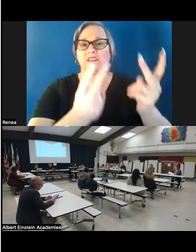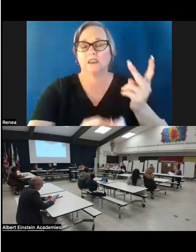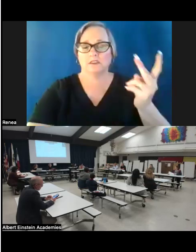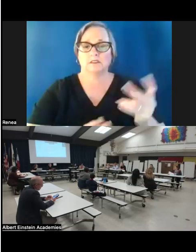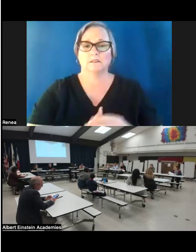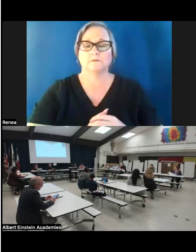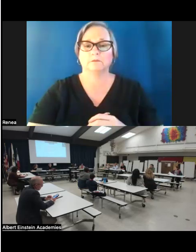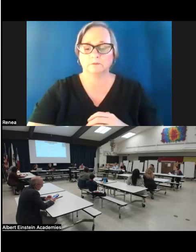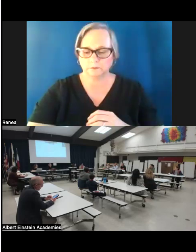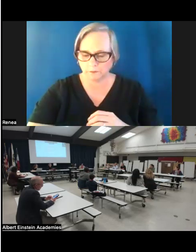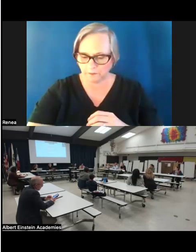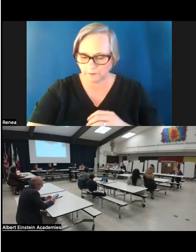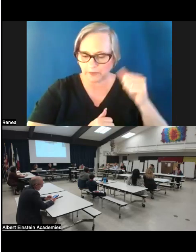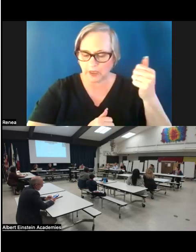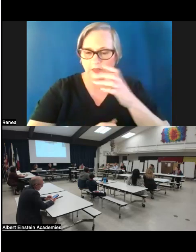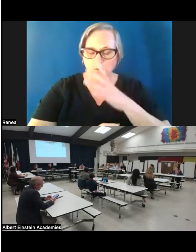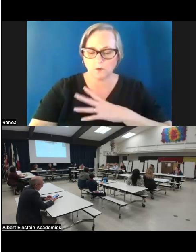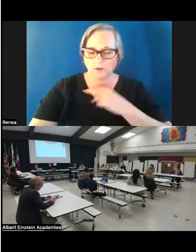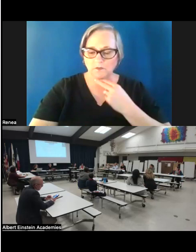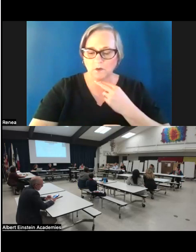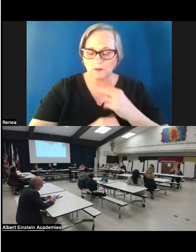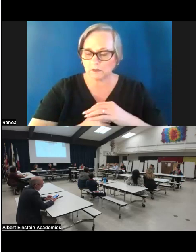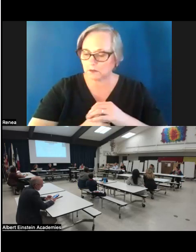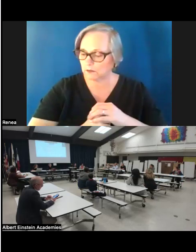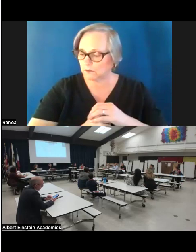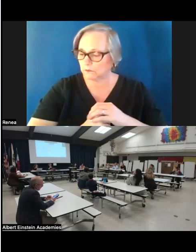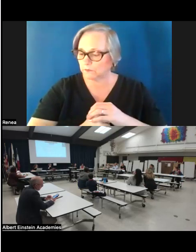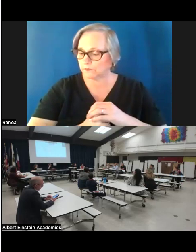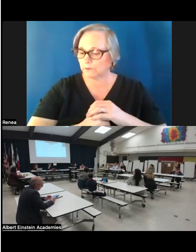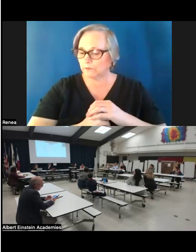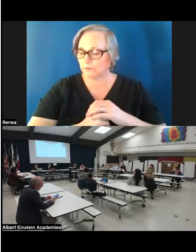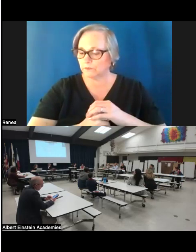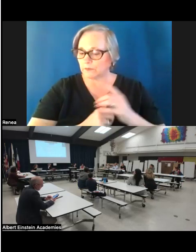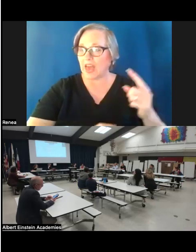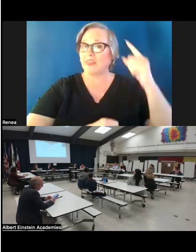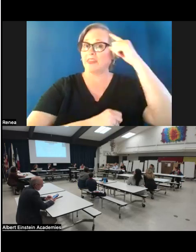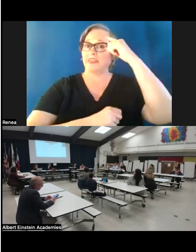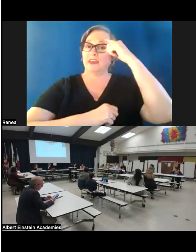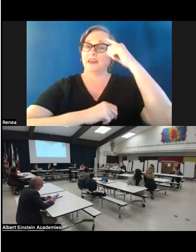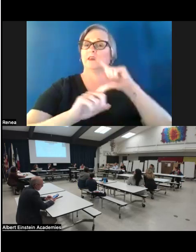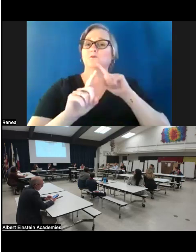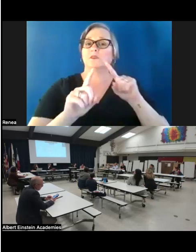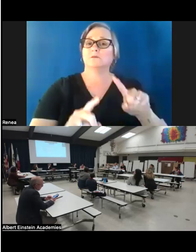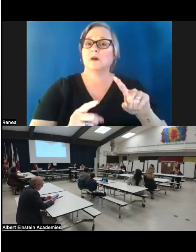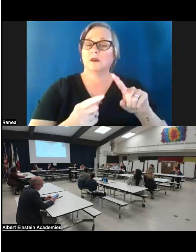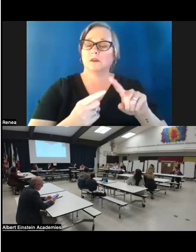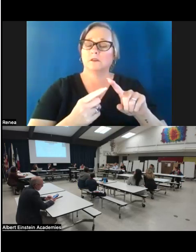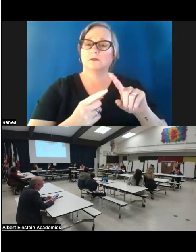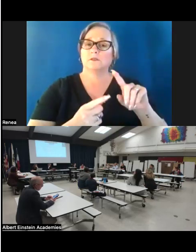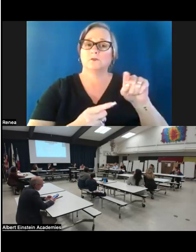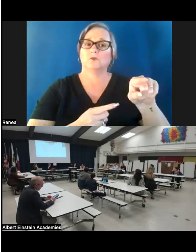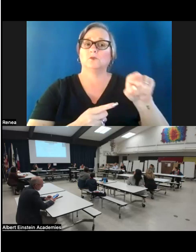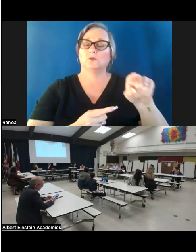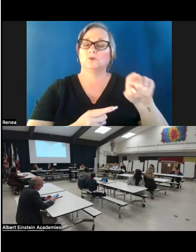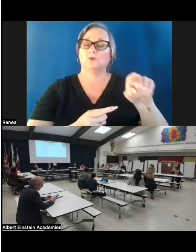I was just going to add a thought along those lines in response to Maria's wondering that we are